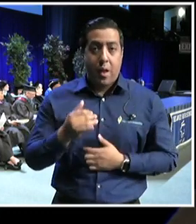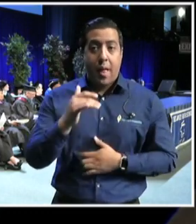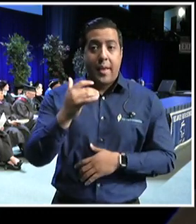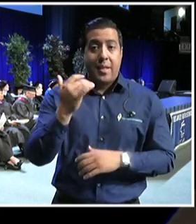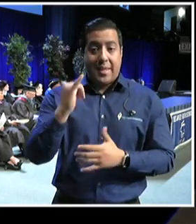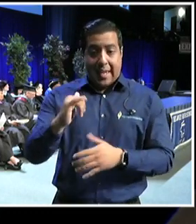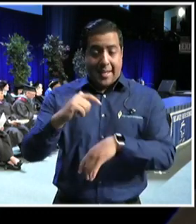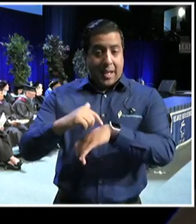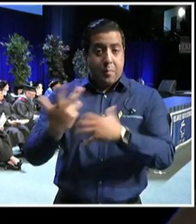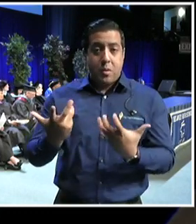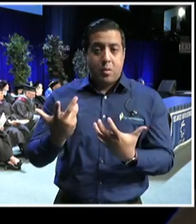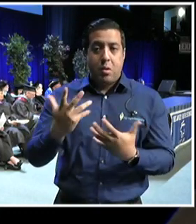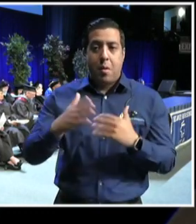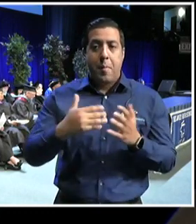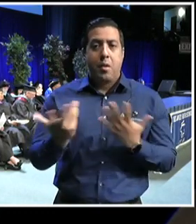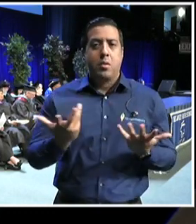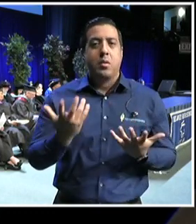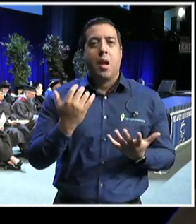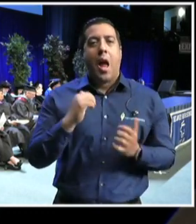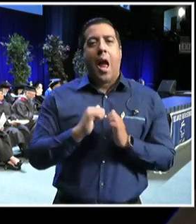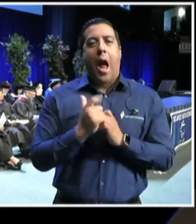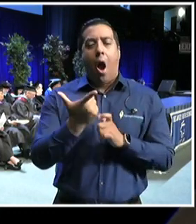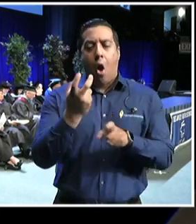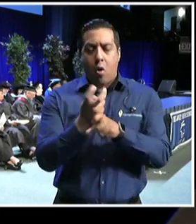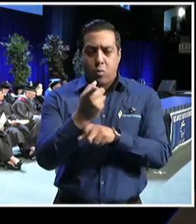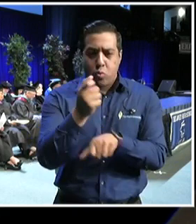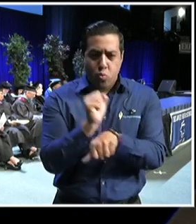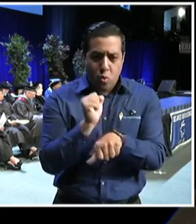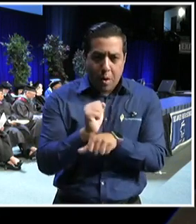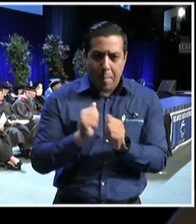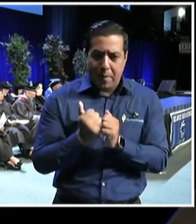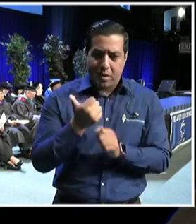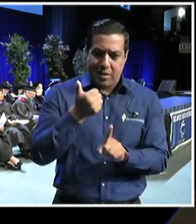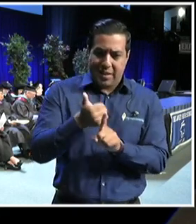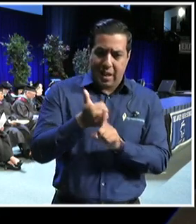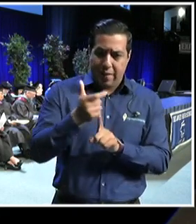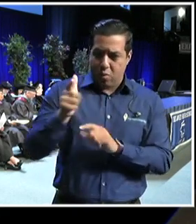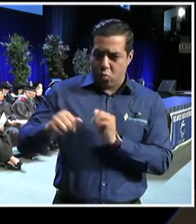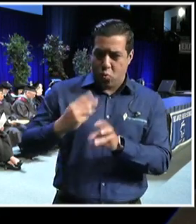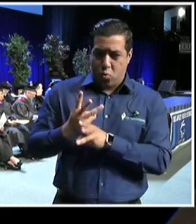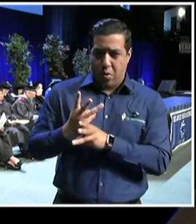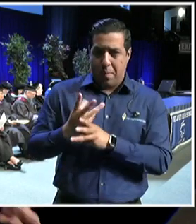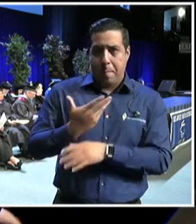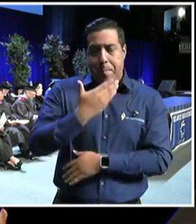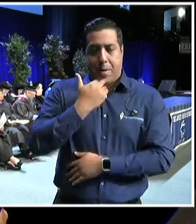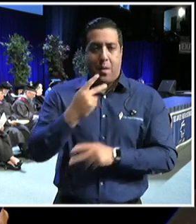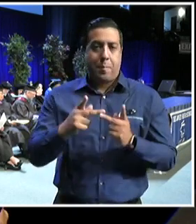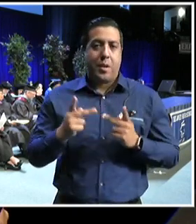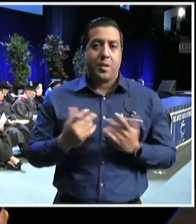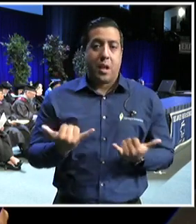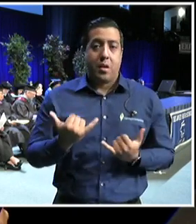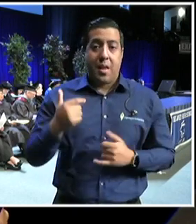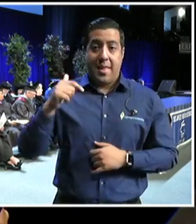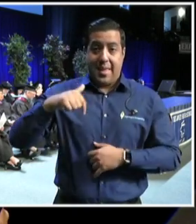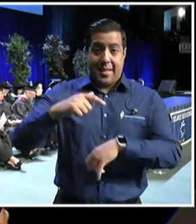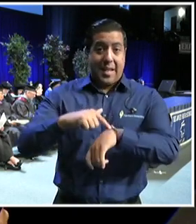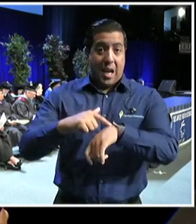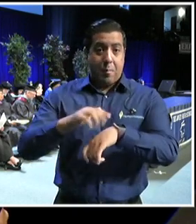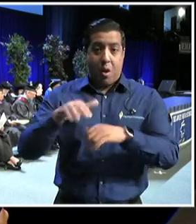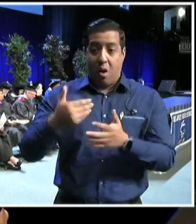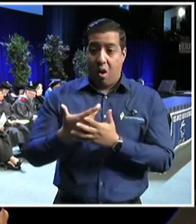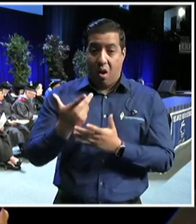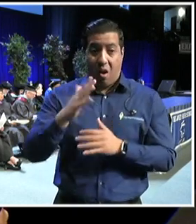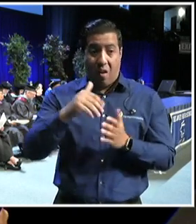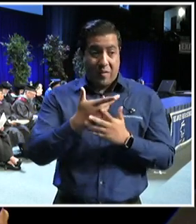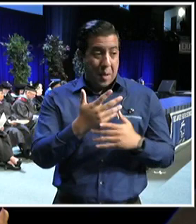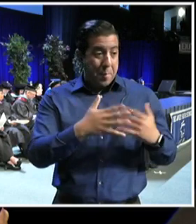all that will matter is how hard you have worked to make yourself and this world a better place. By that time, all that will have